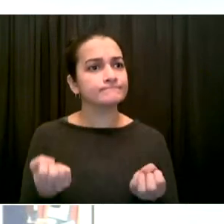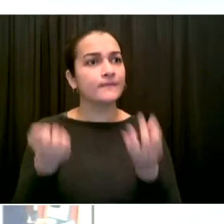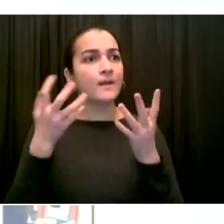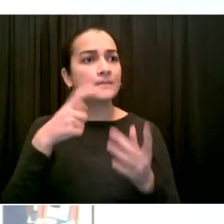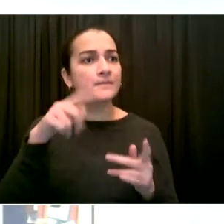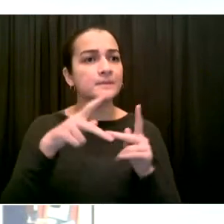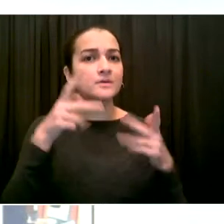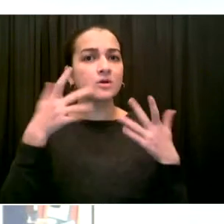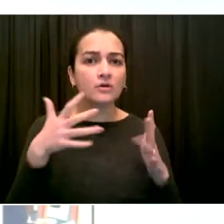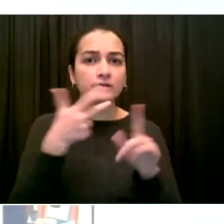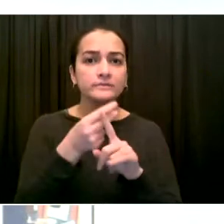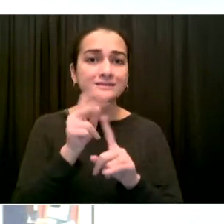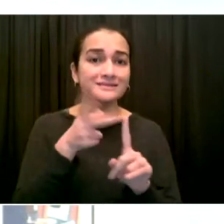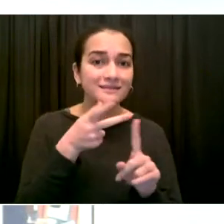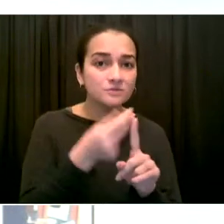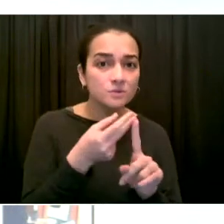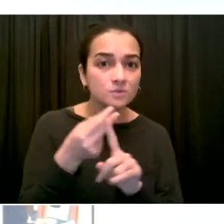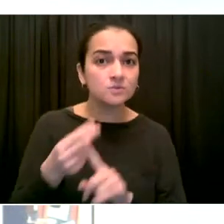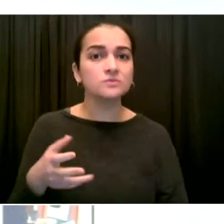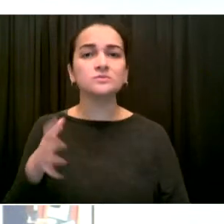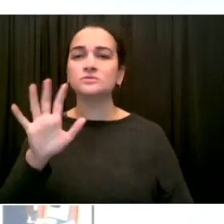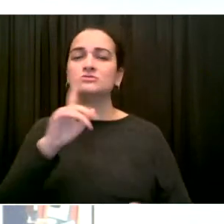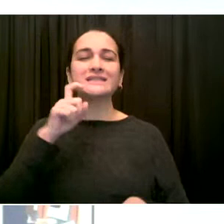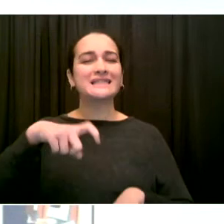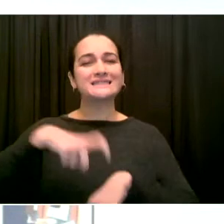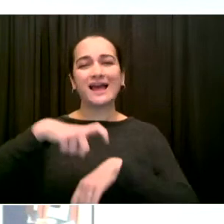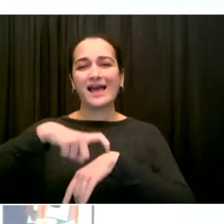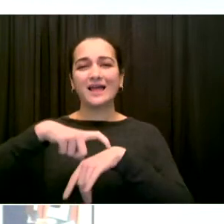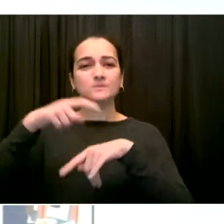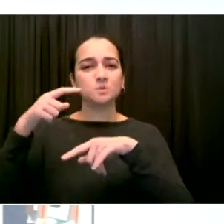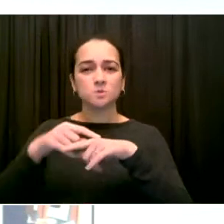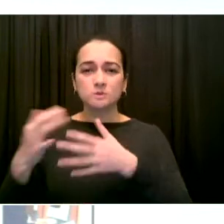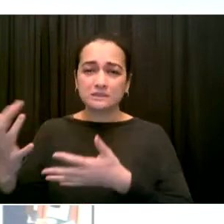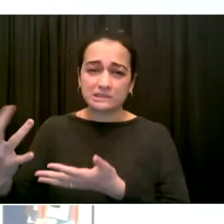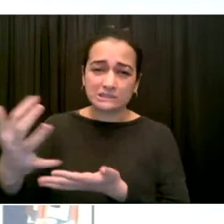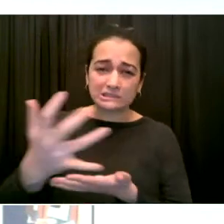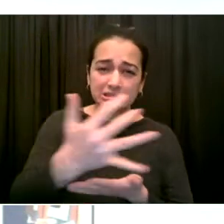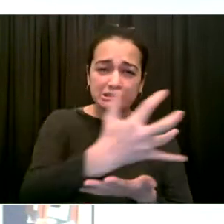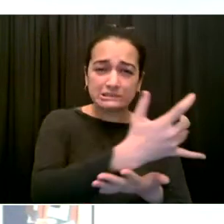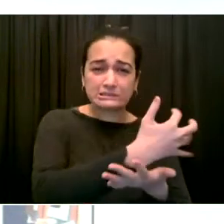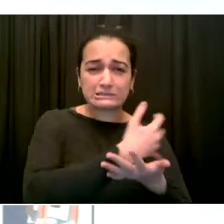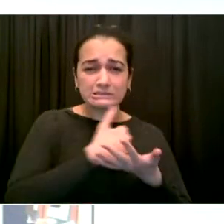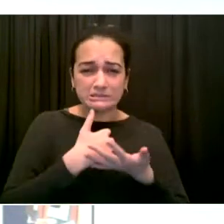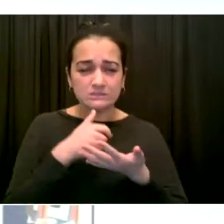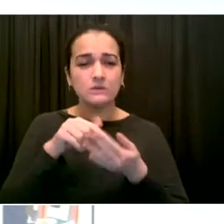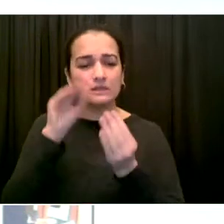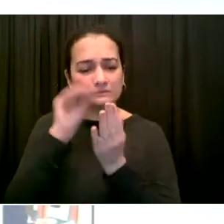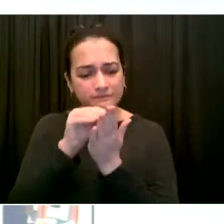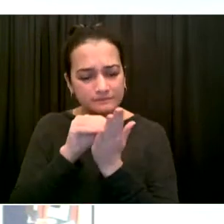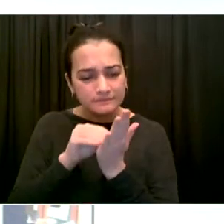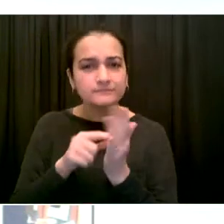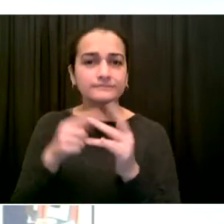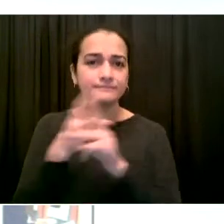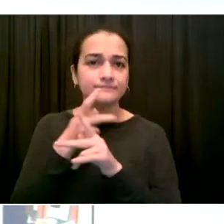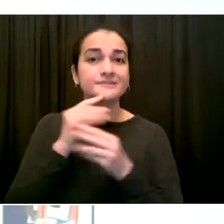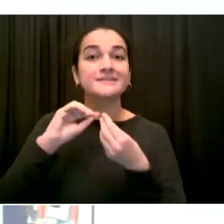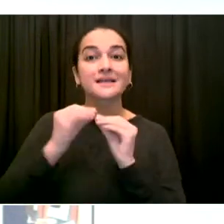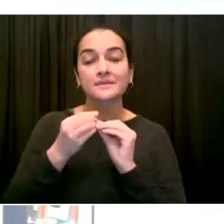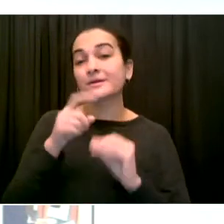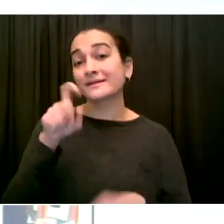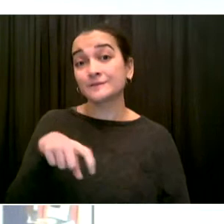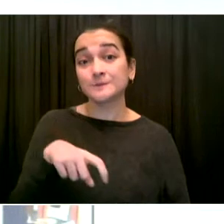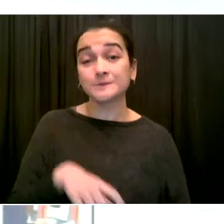bit longer to have any results that we're able to share. But what we do know is there is a